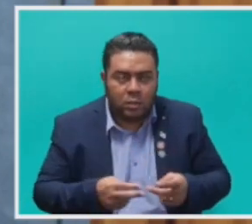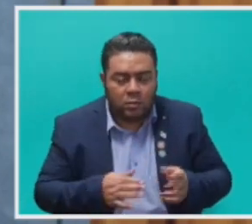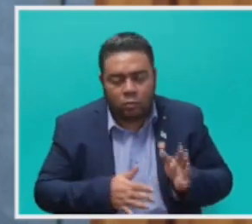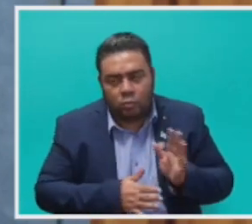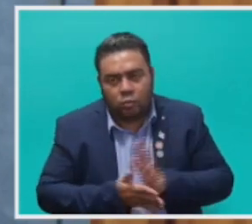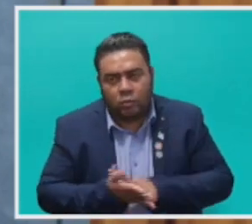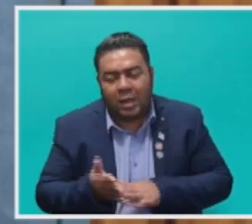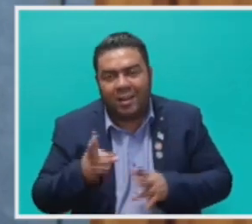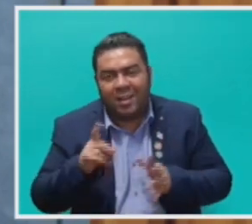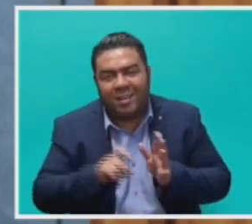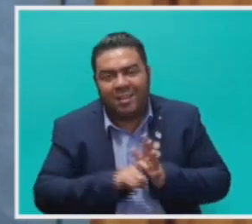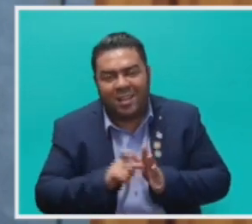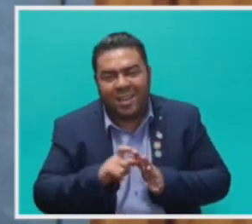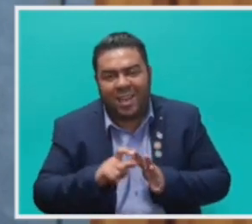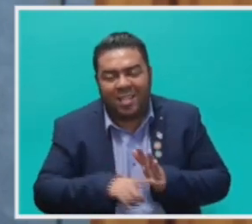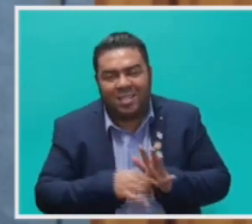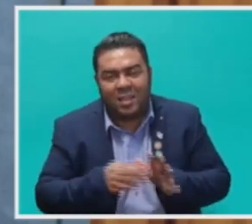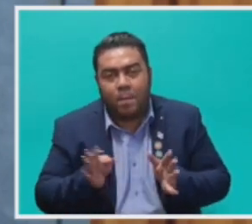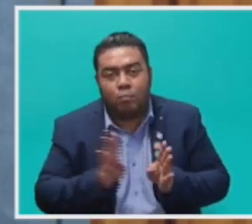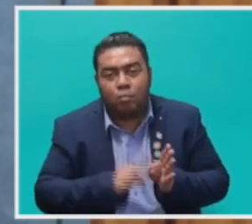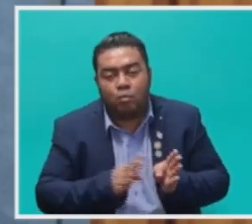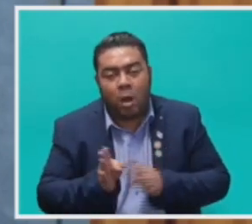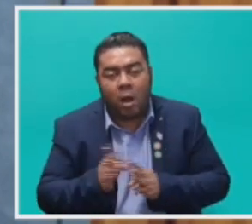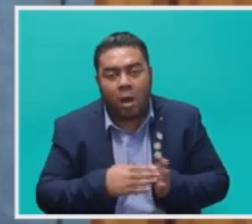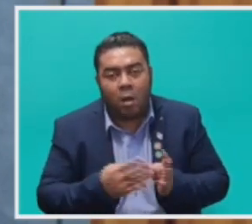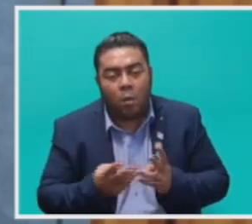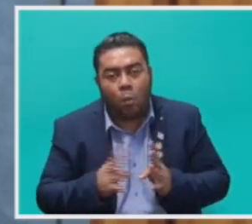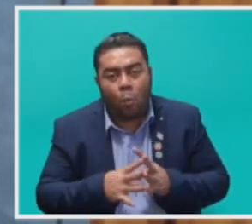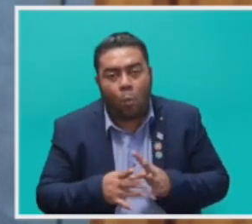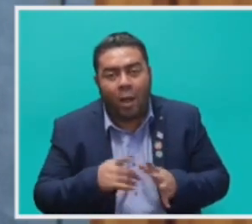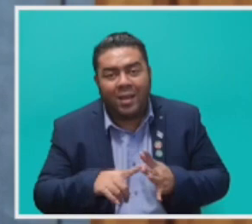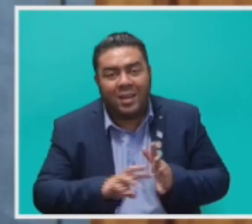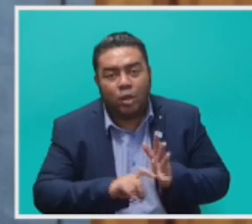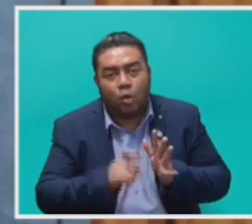Draketi, Mbua, Maduata, Wainingkoro, we saw many